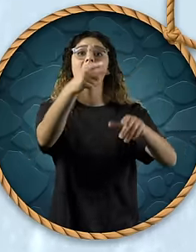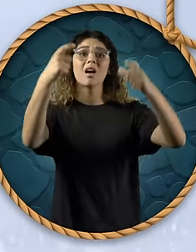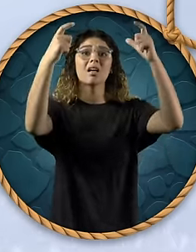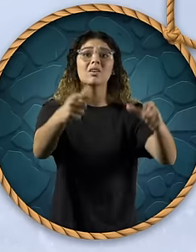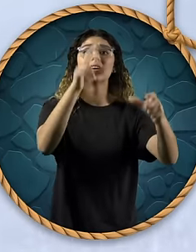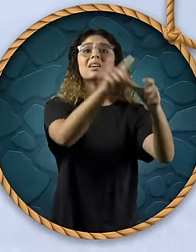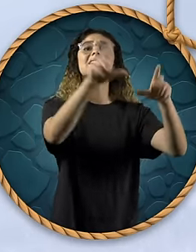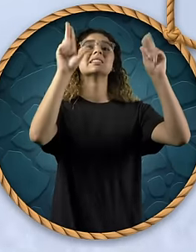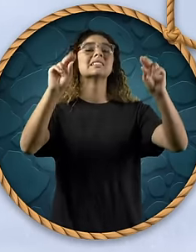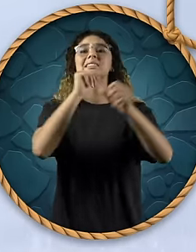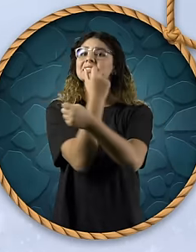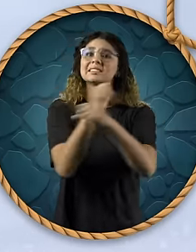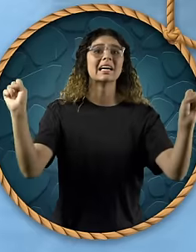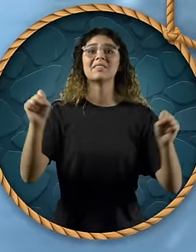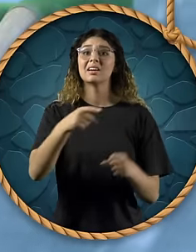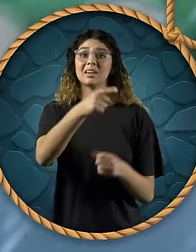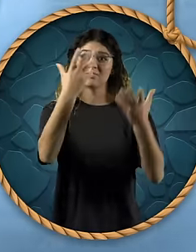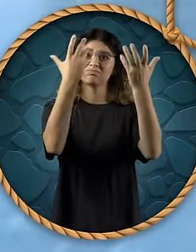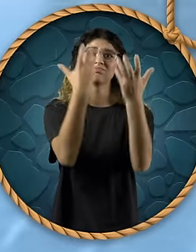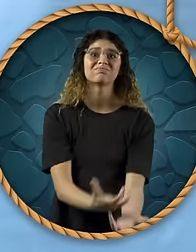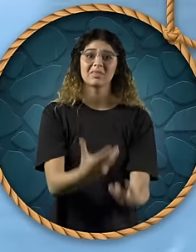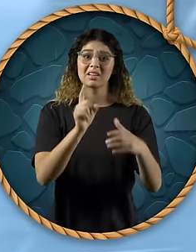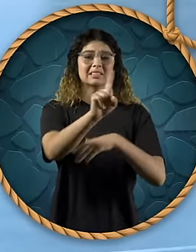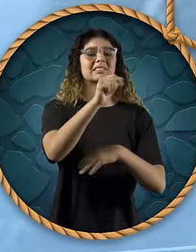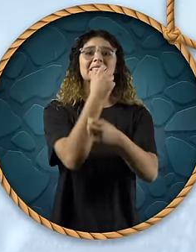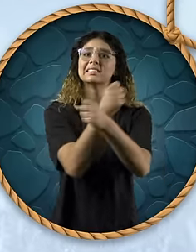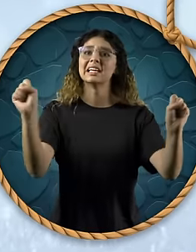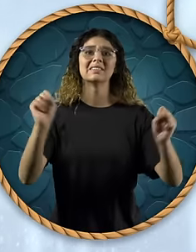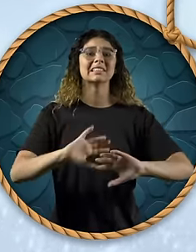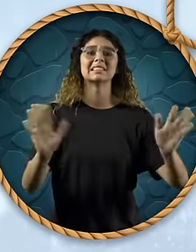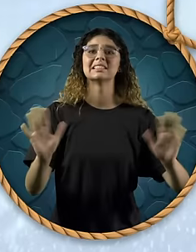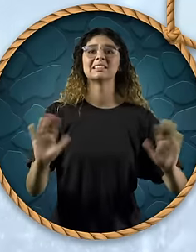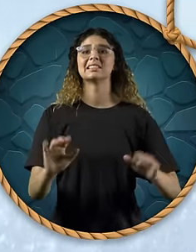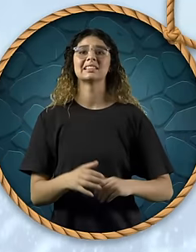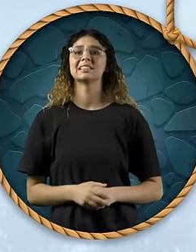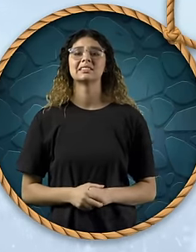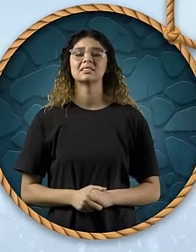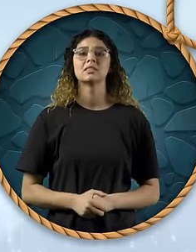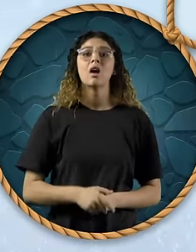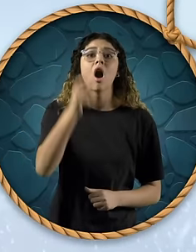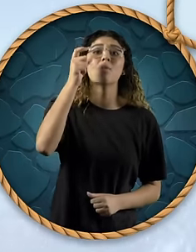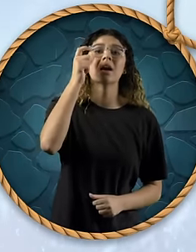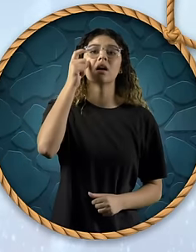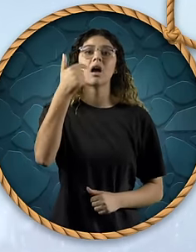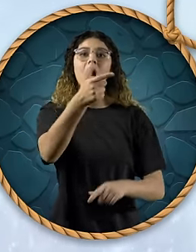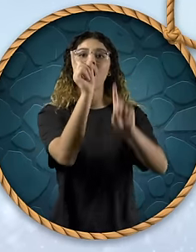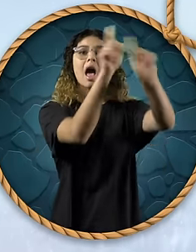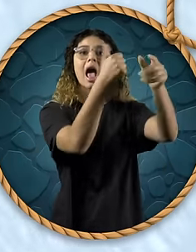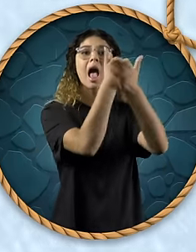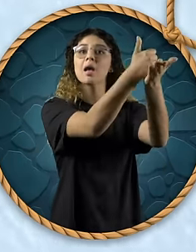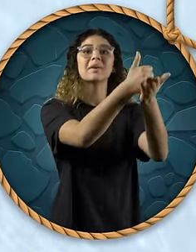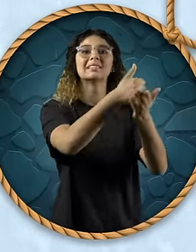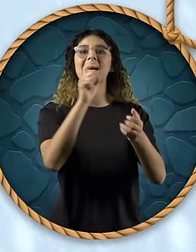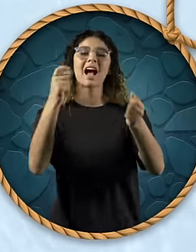Running onto the frozen watering hole. That ice isn't safe for a heavy herd of parasaurs. Luna, they're trying to